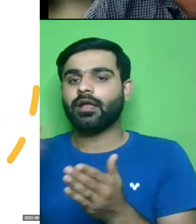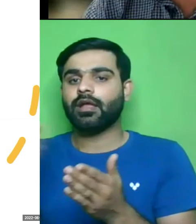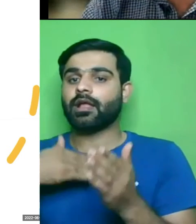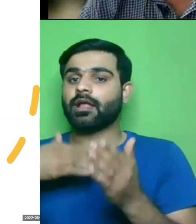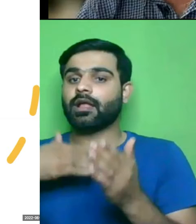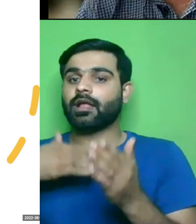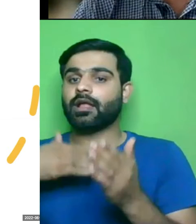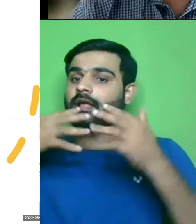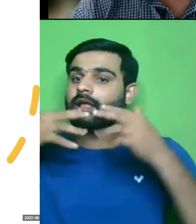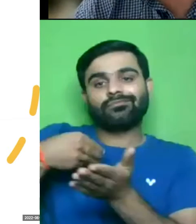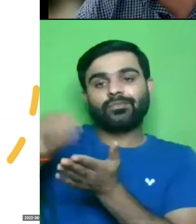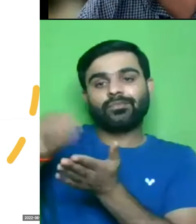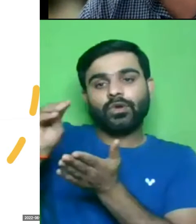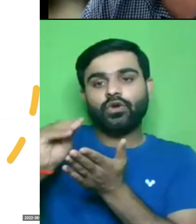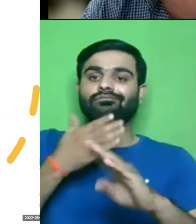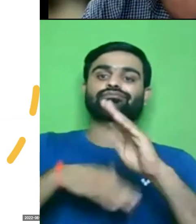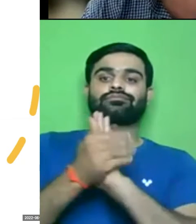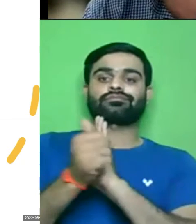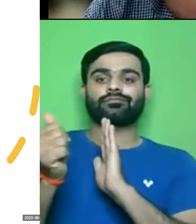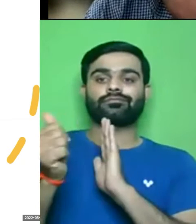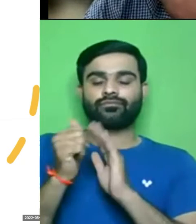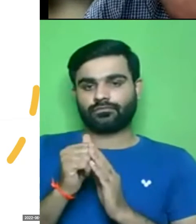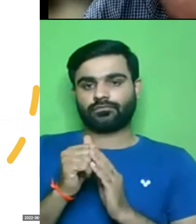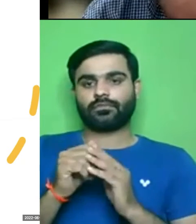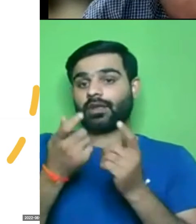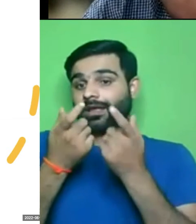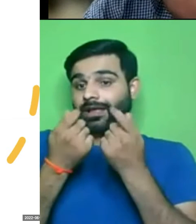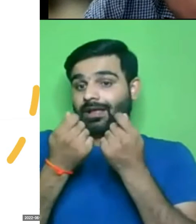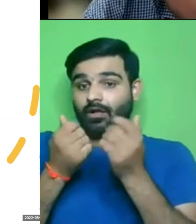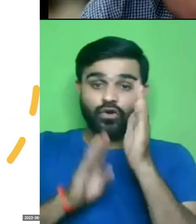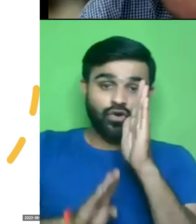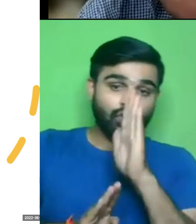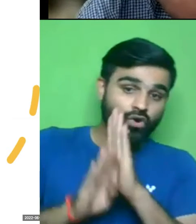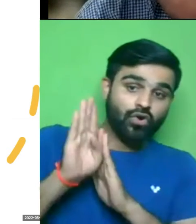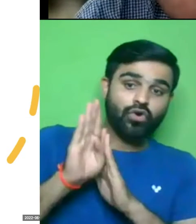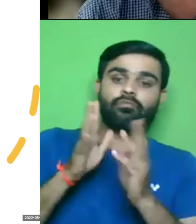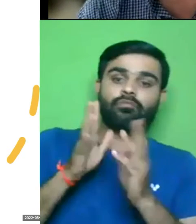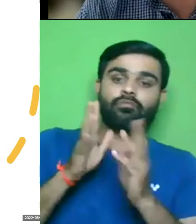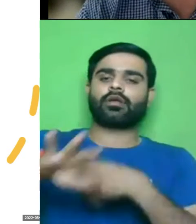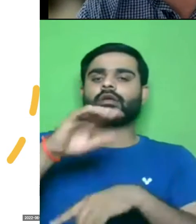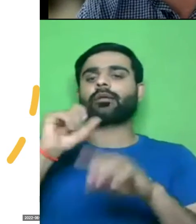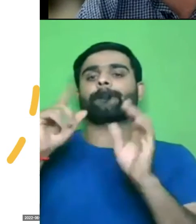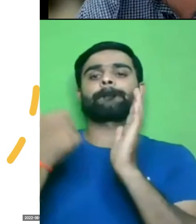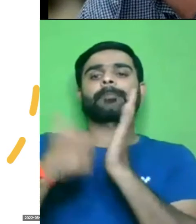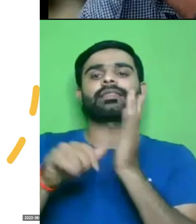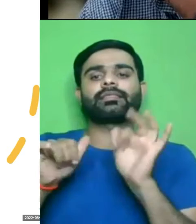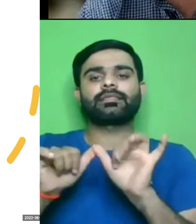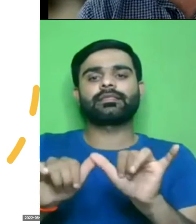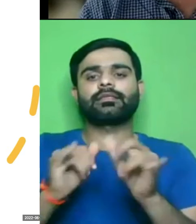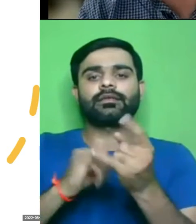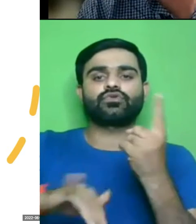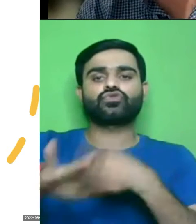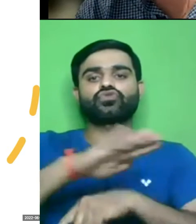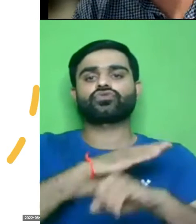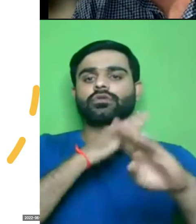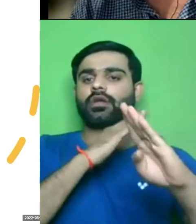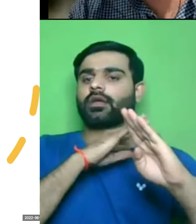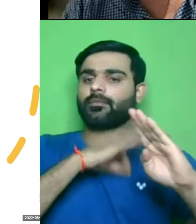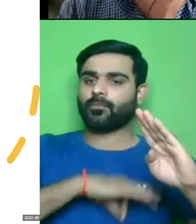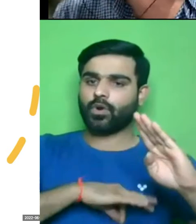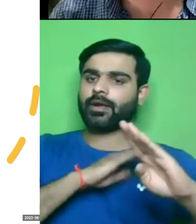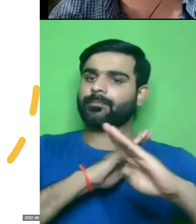participate. And costs are not always incurred in a uniform monthly manner, right? Social protection benefits, oh, you might